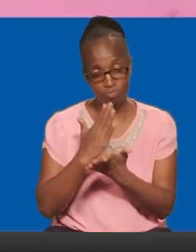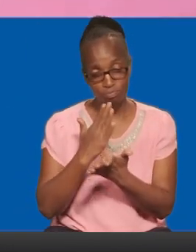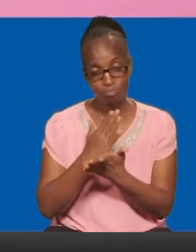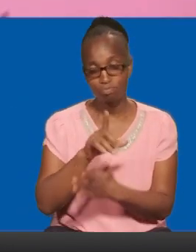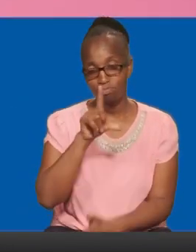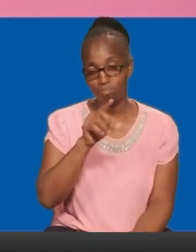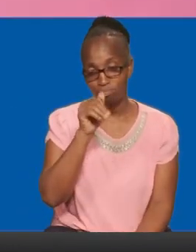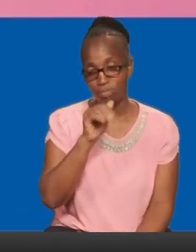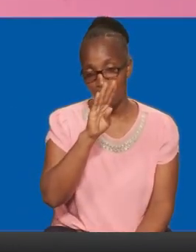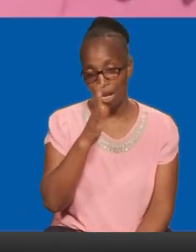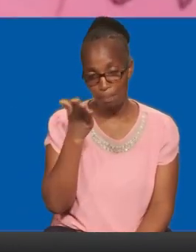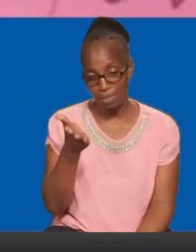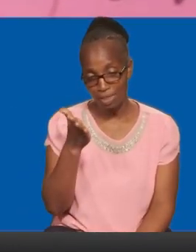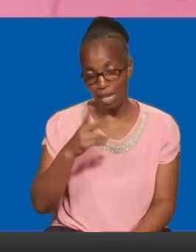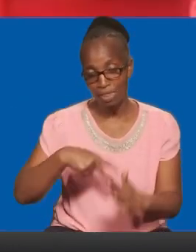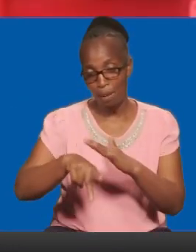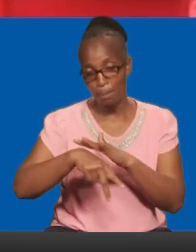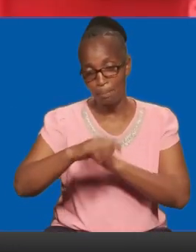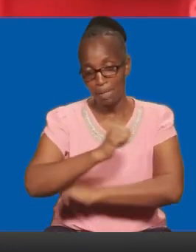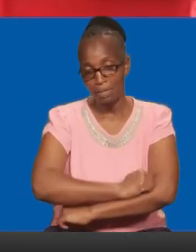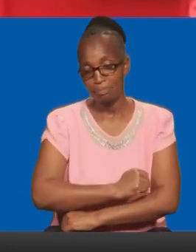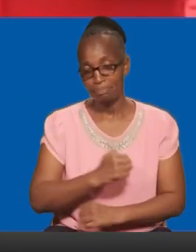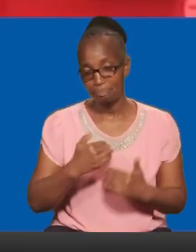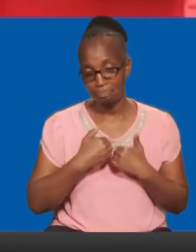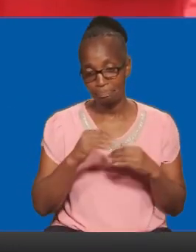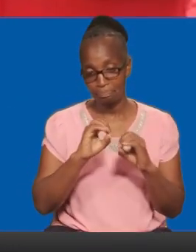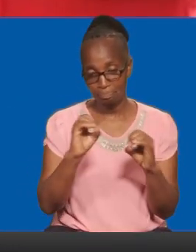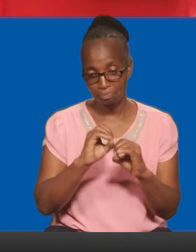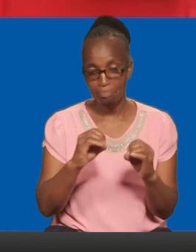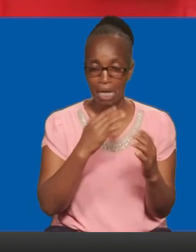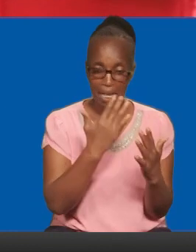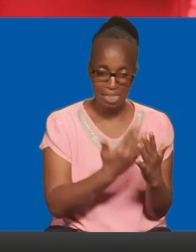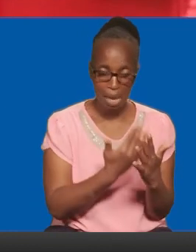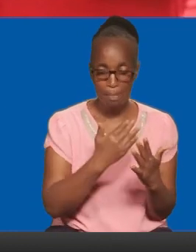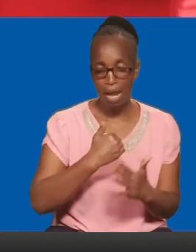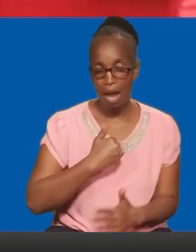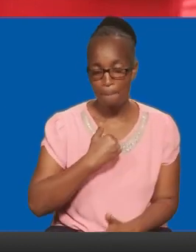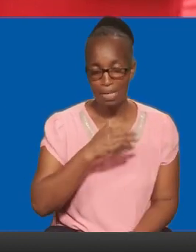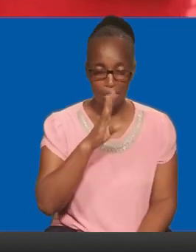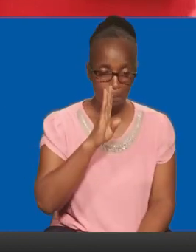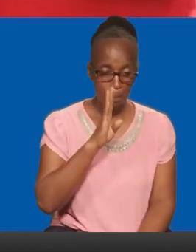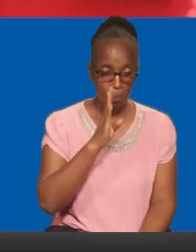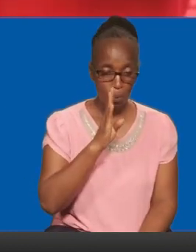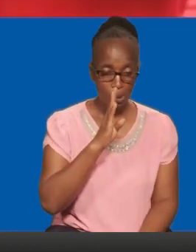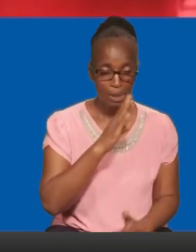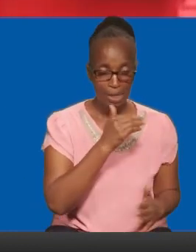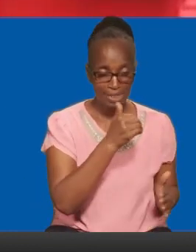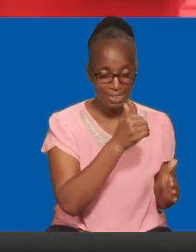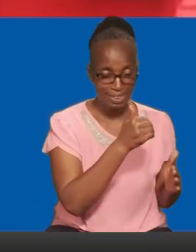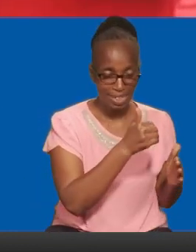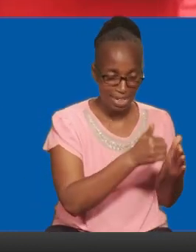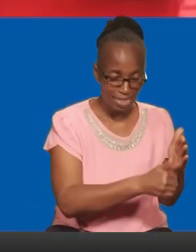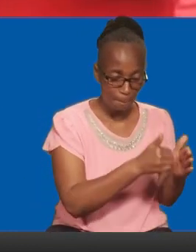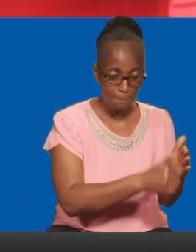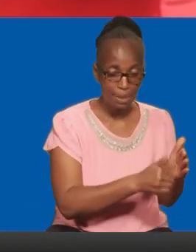know there are no labs. You can agree there are no labs in the primary schools. Some have been borrowing the adjacent labs in their